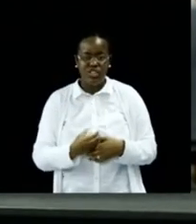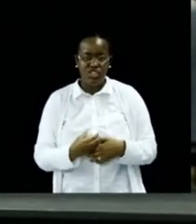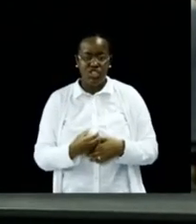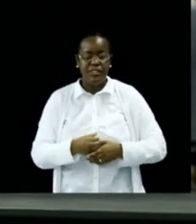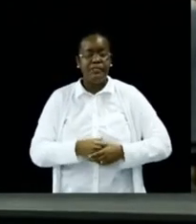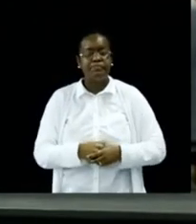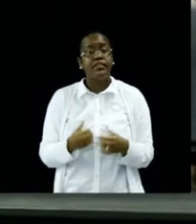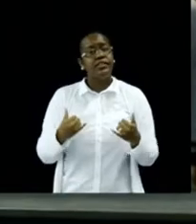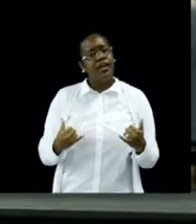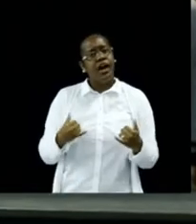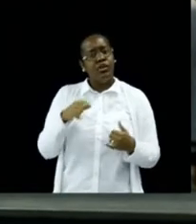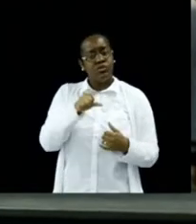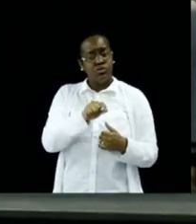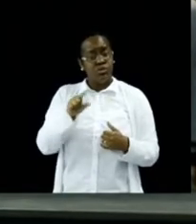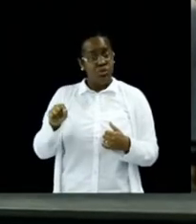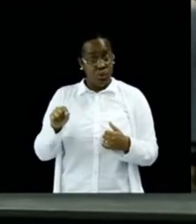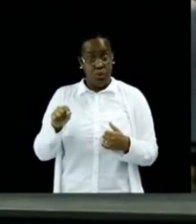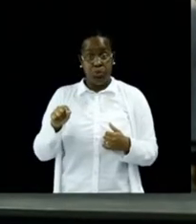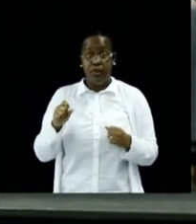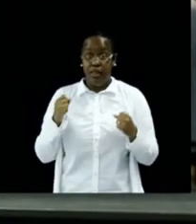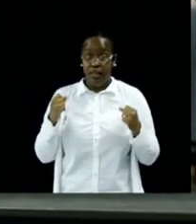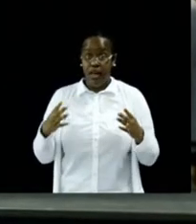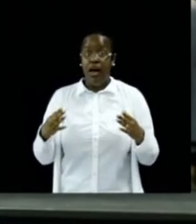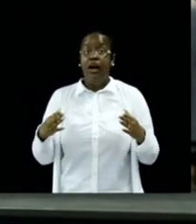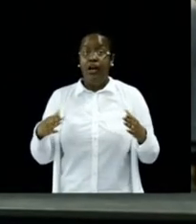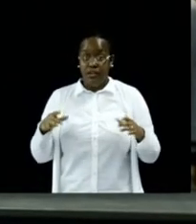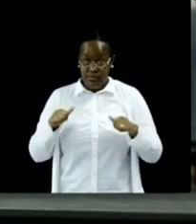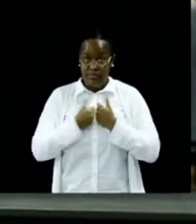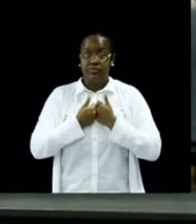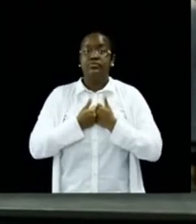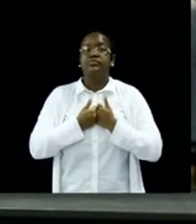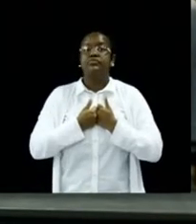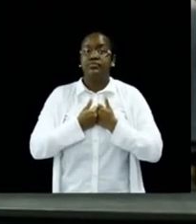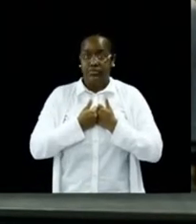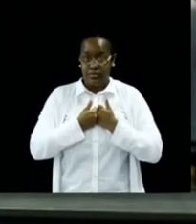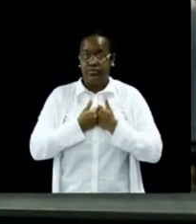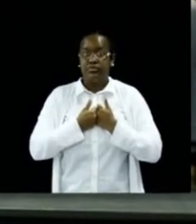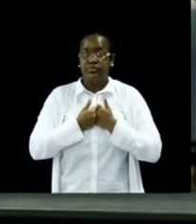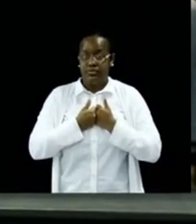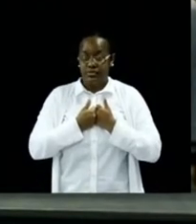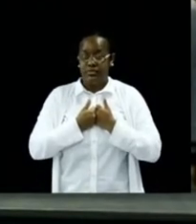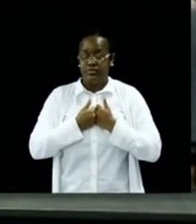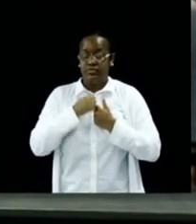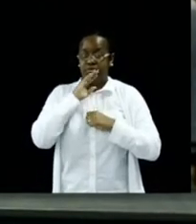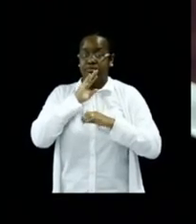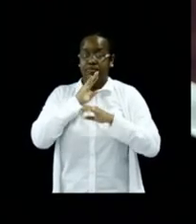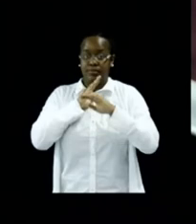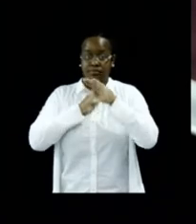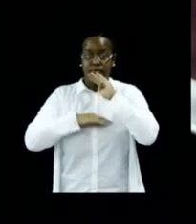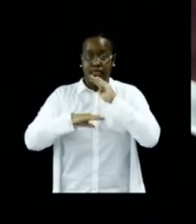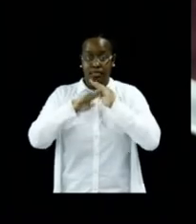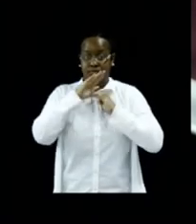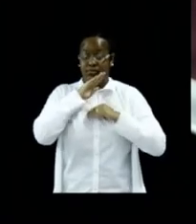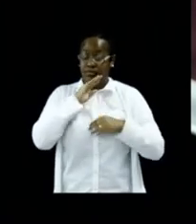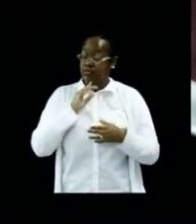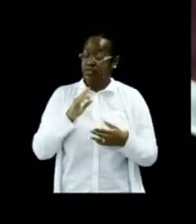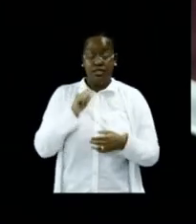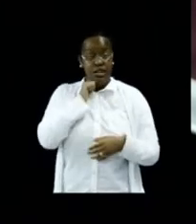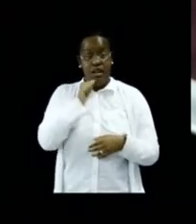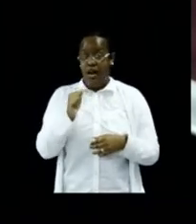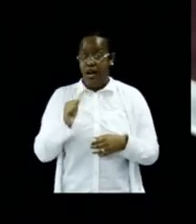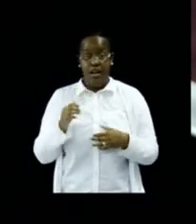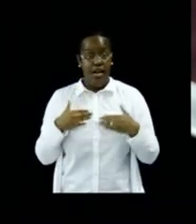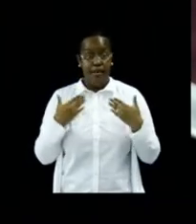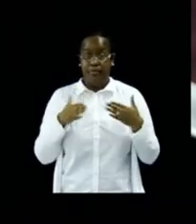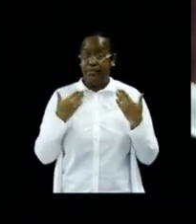2020 was a year of adversity for many people. Going through adversity is not pleasant at the moment, but it